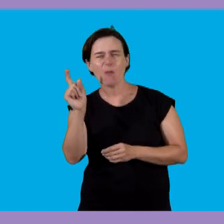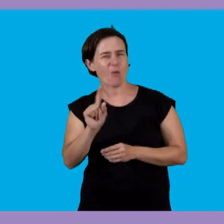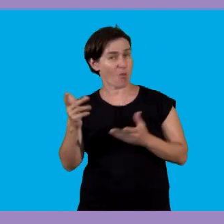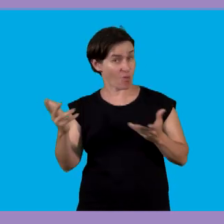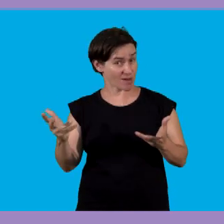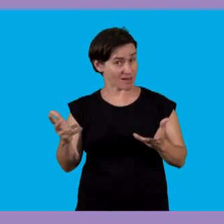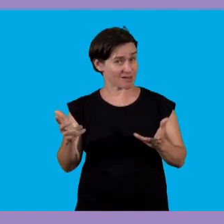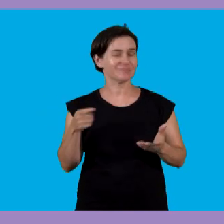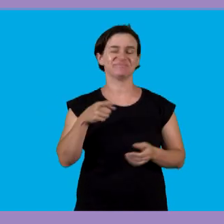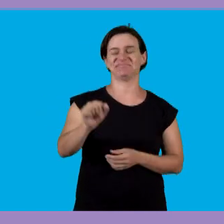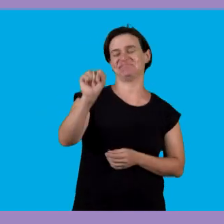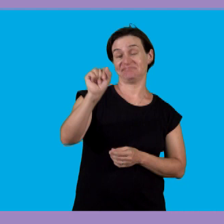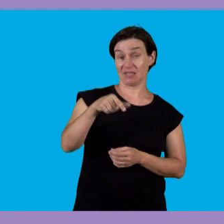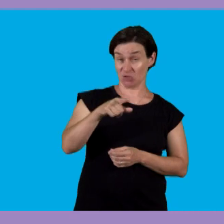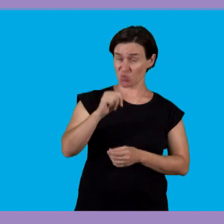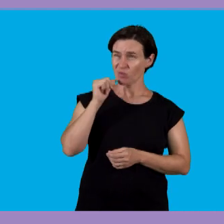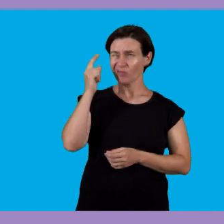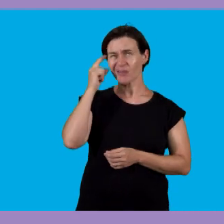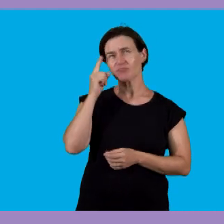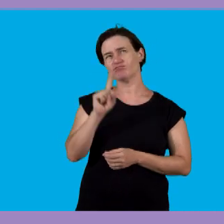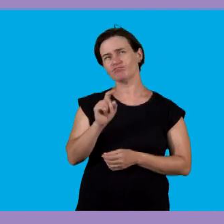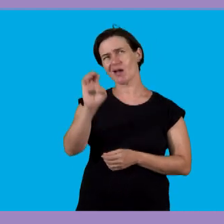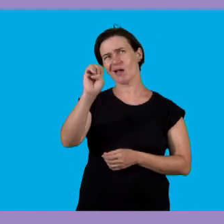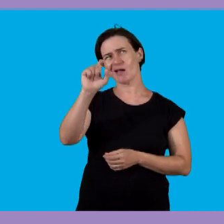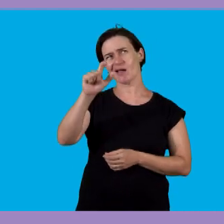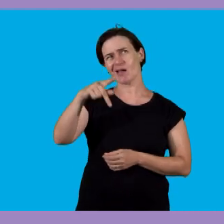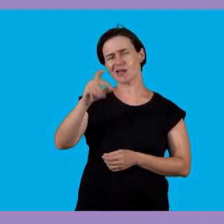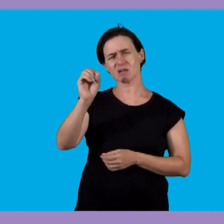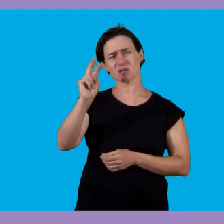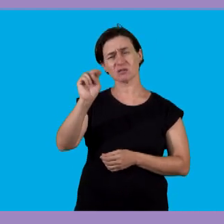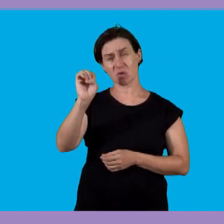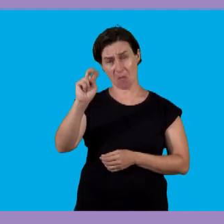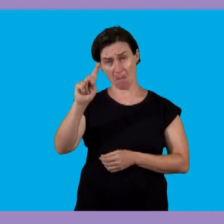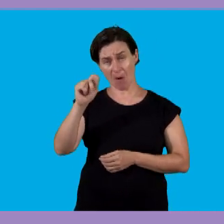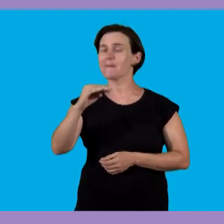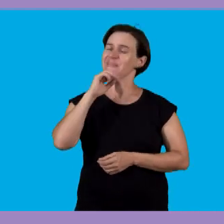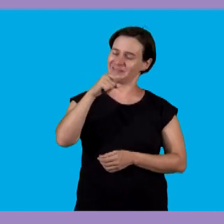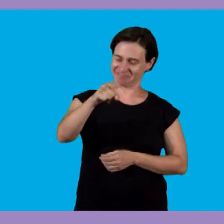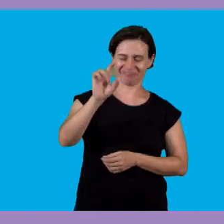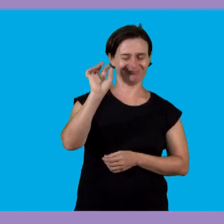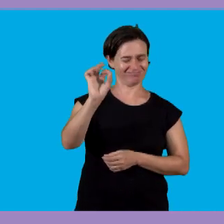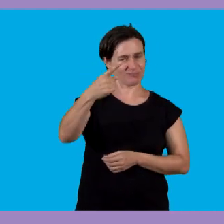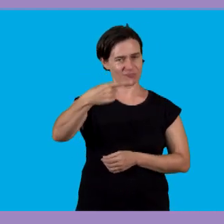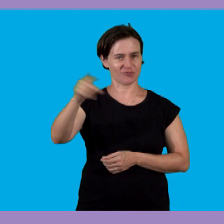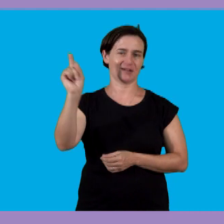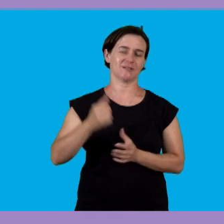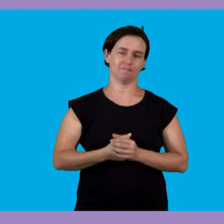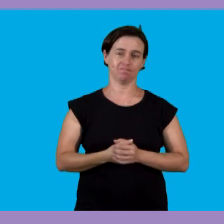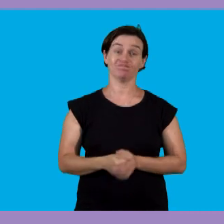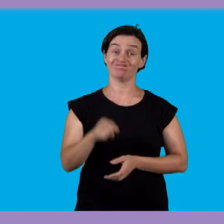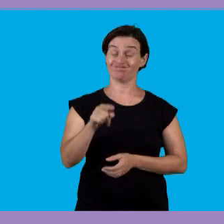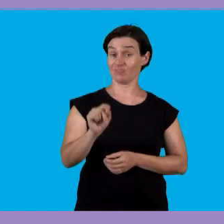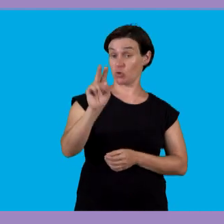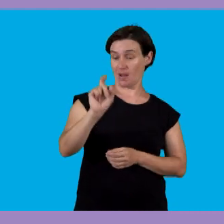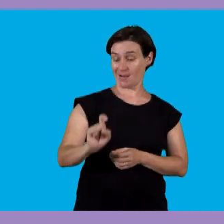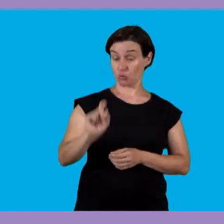2 is? Yes, if you are thinking of an exponent, then you are absolutely correct. We know